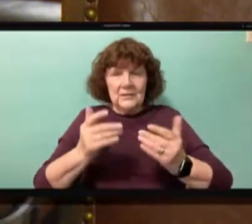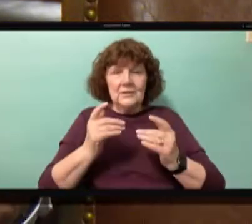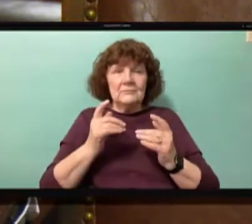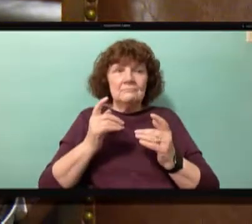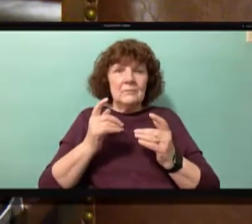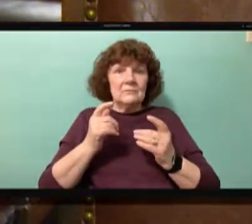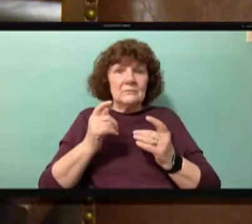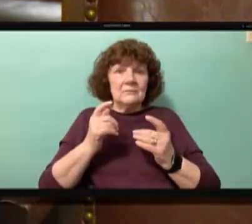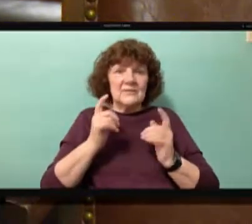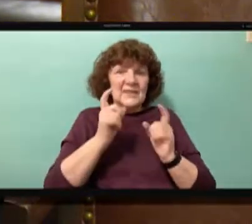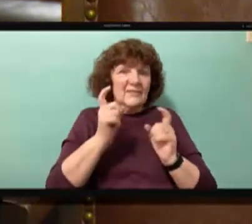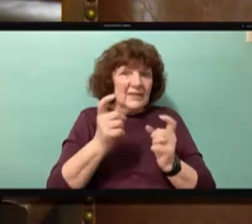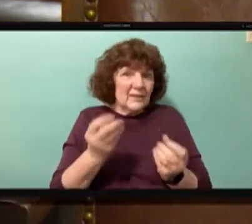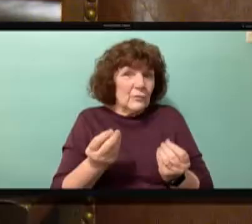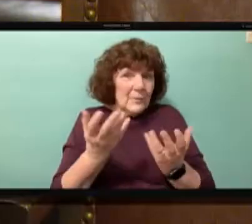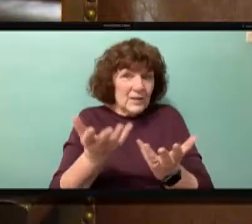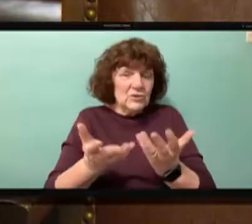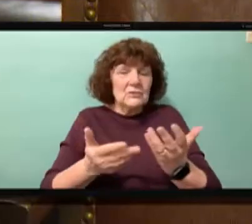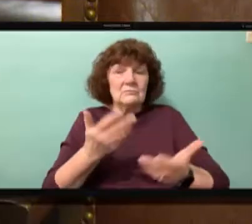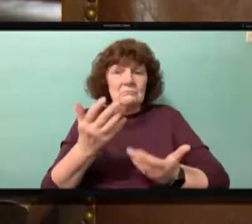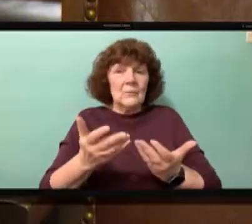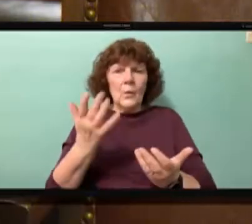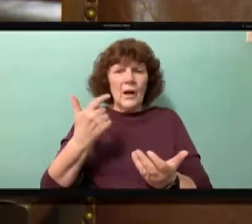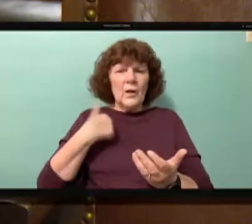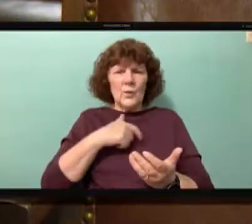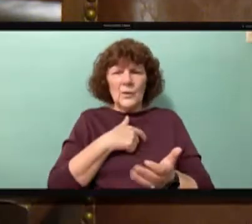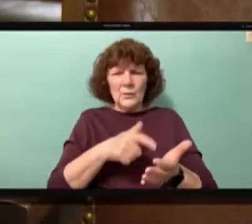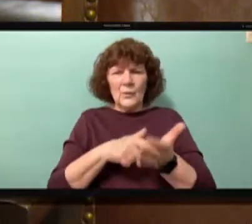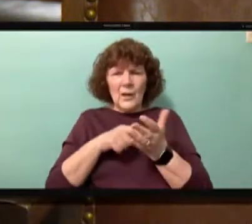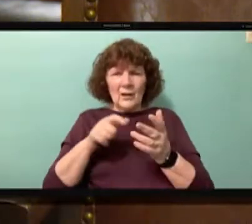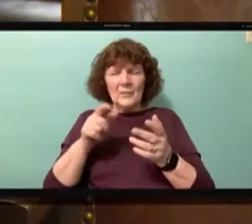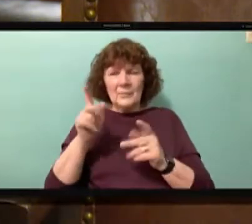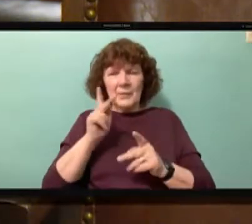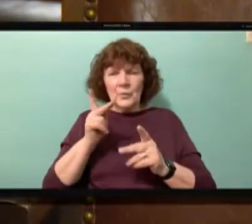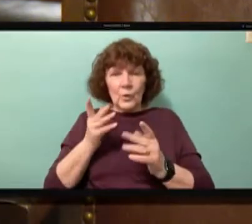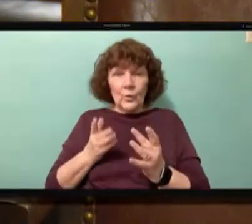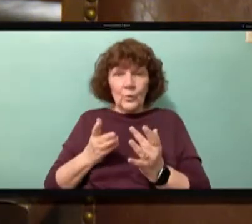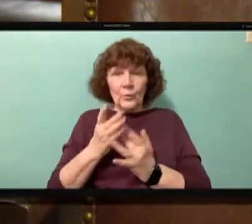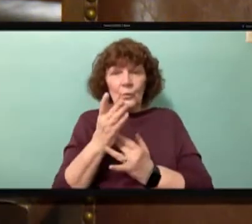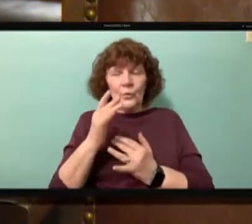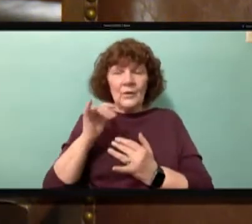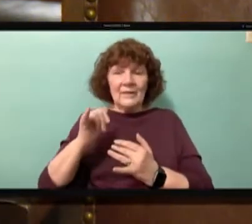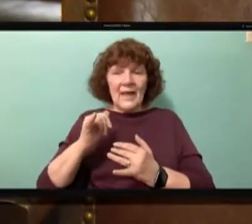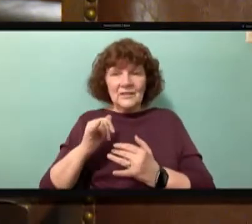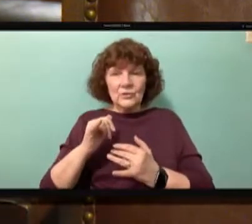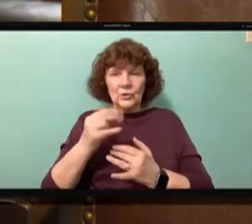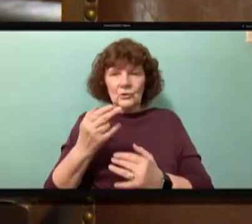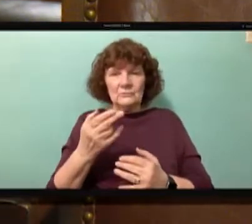the information over, why do we make them go through the hurdle of the right to know process?